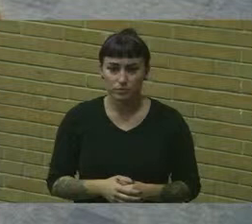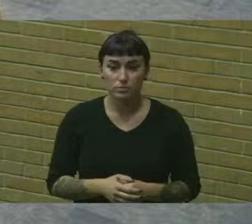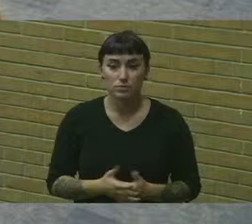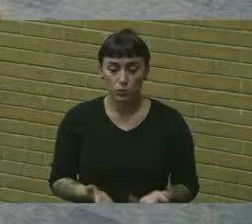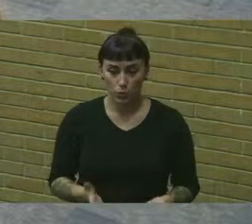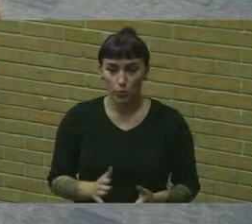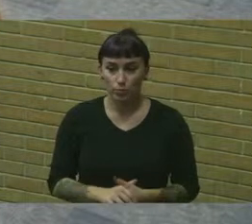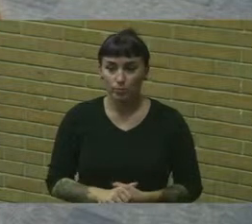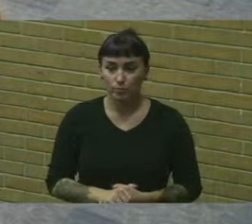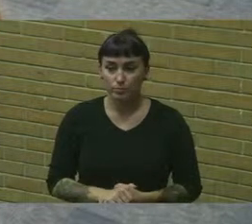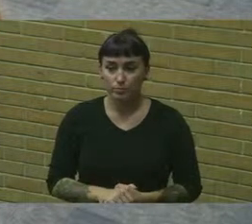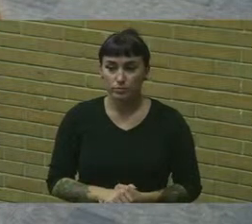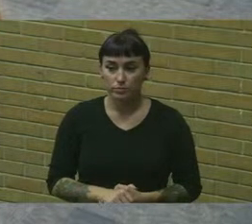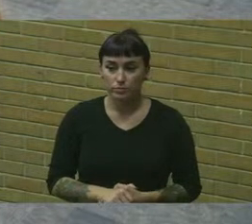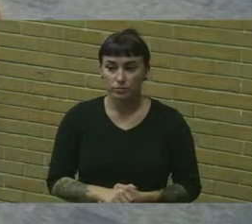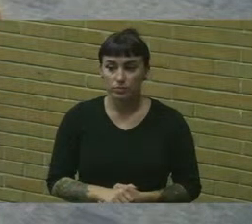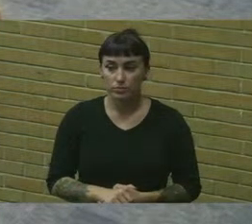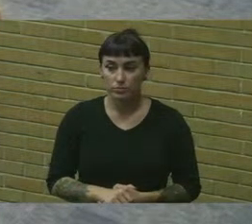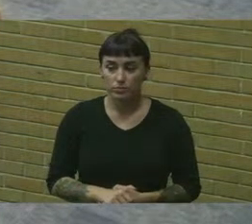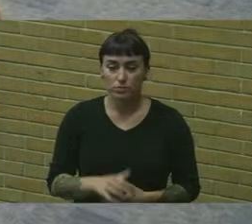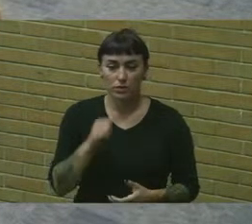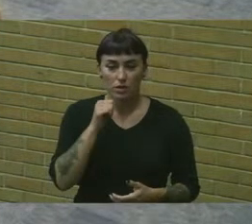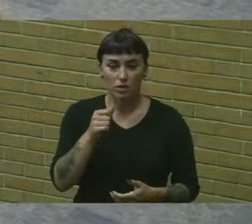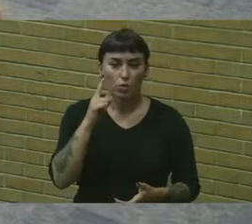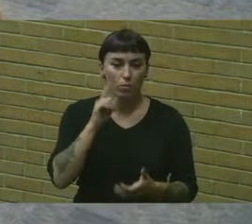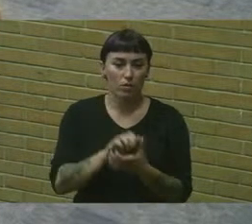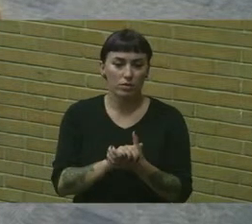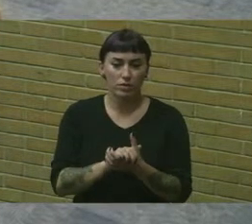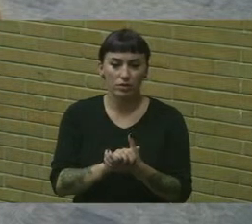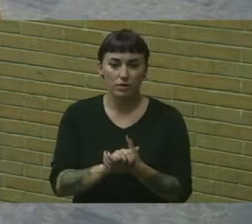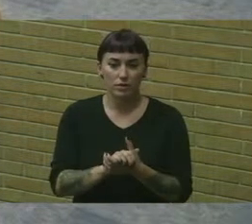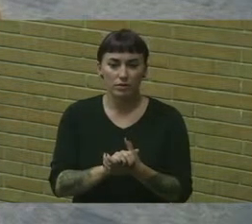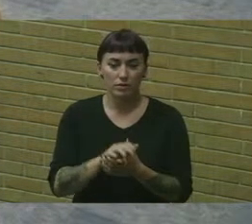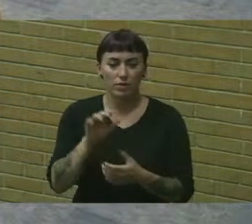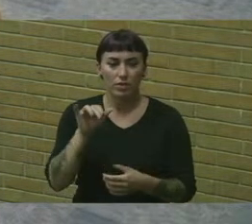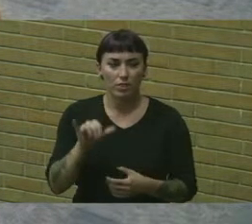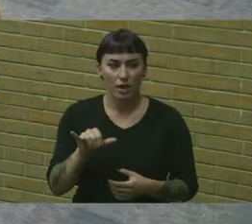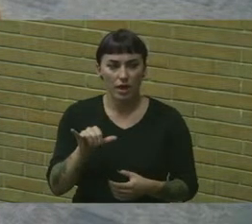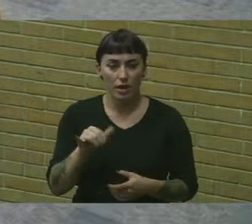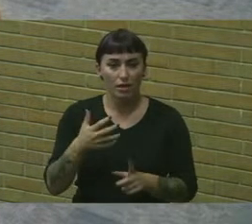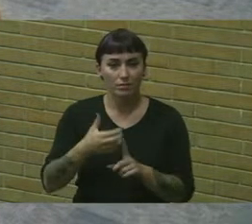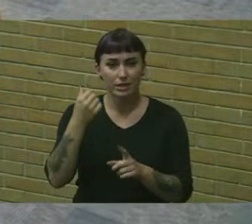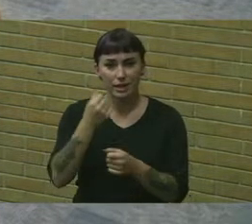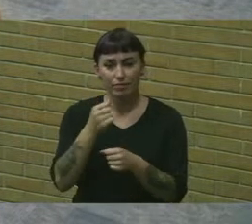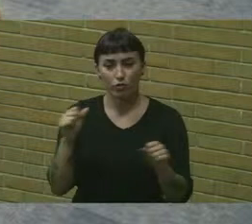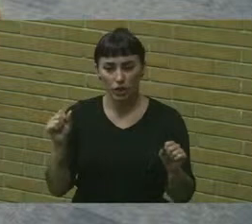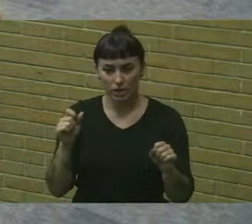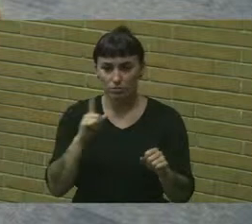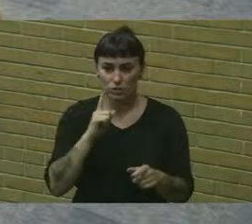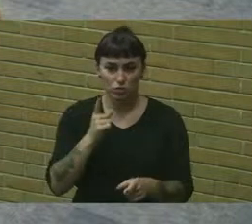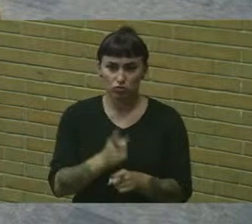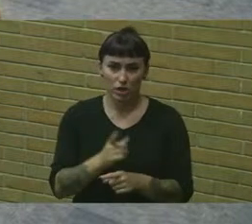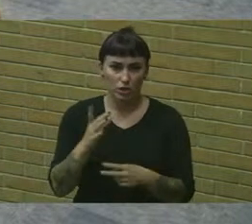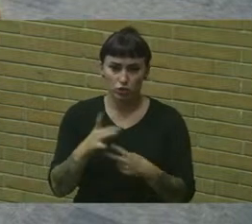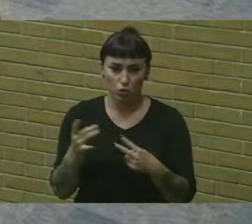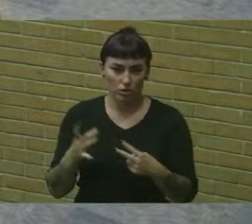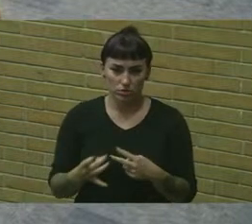So I don't believe that taking freedoms away is the right